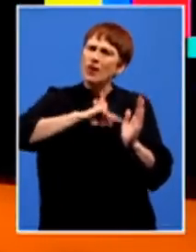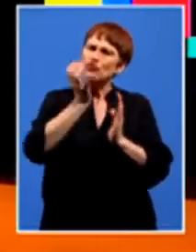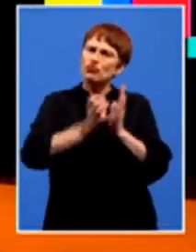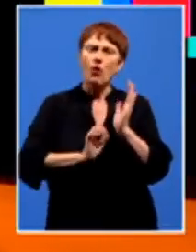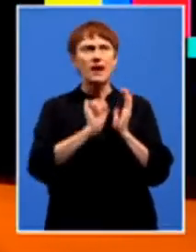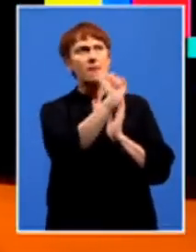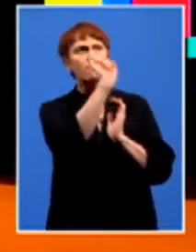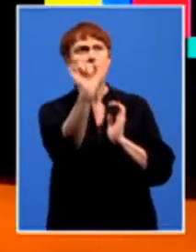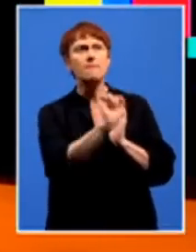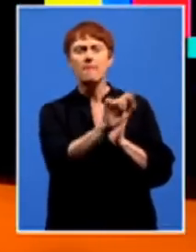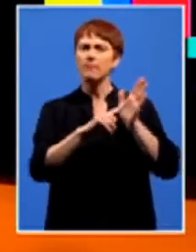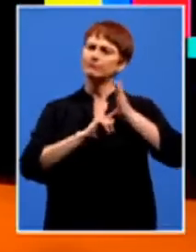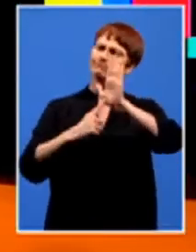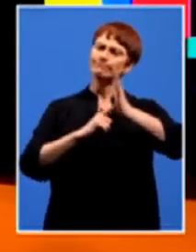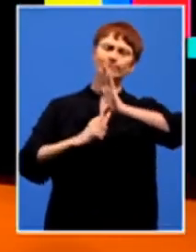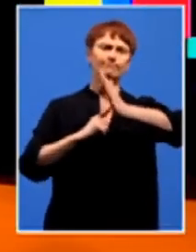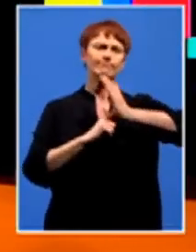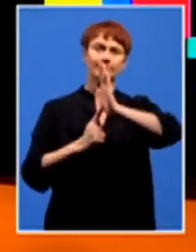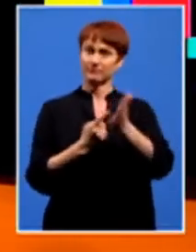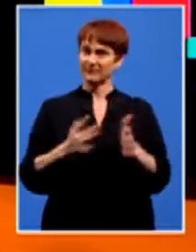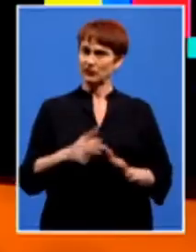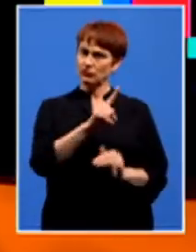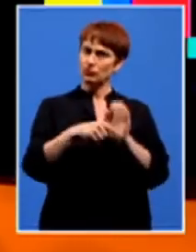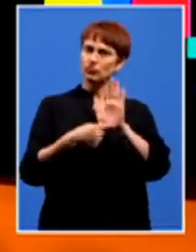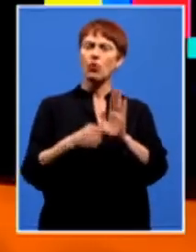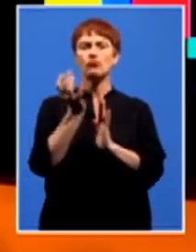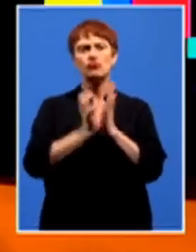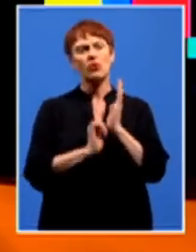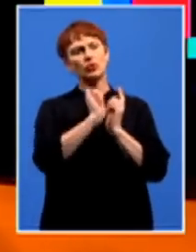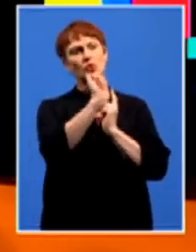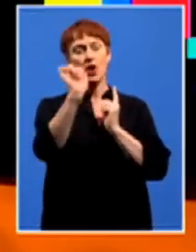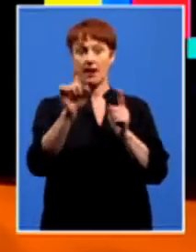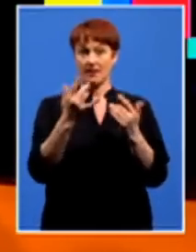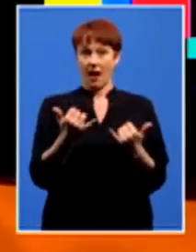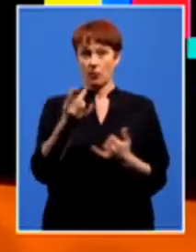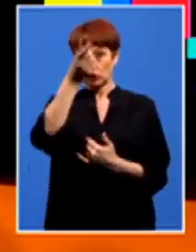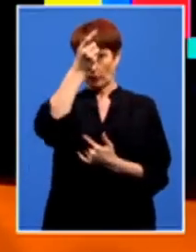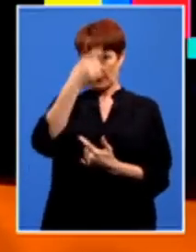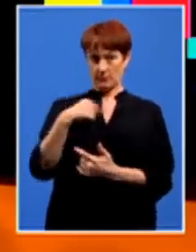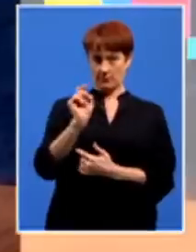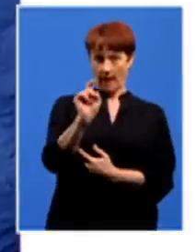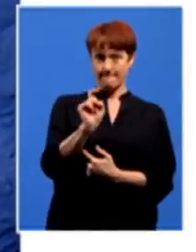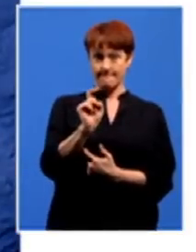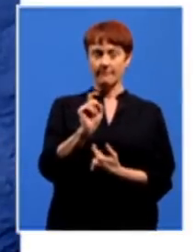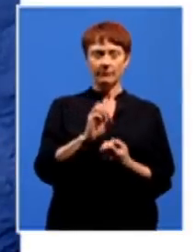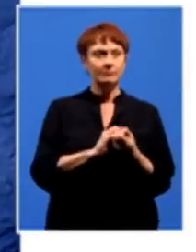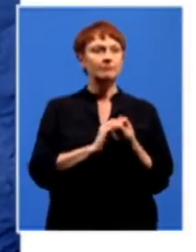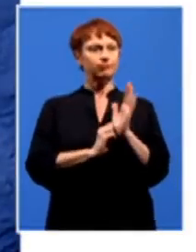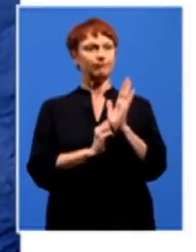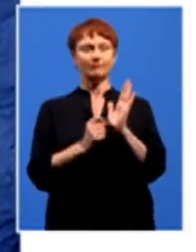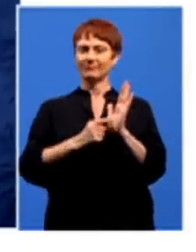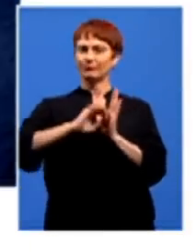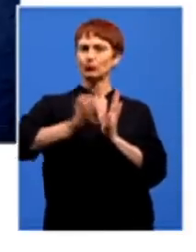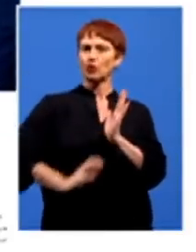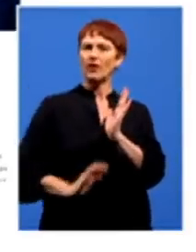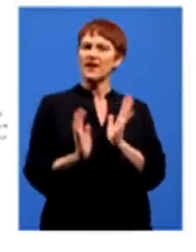the country there are markers, and these represent different people's stories. For example, if I click on Durban, there is a particular story